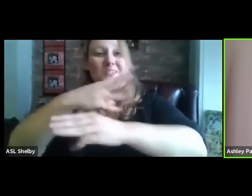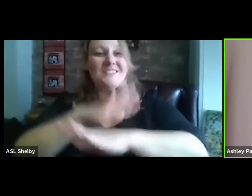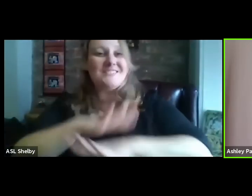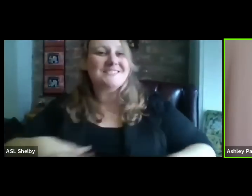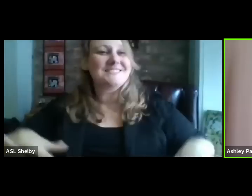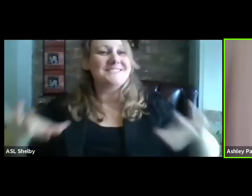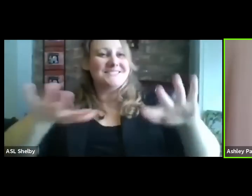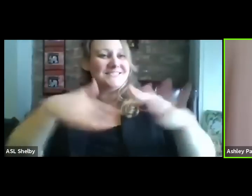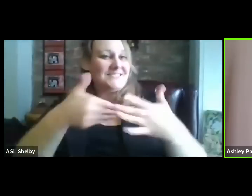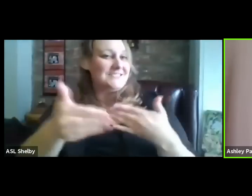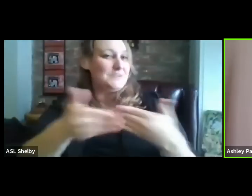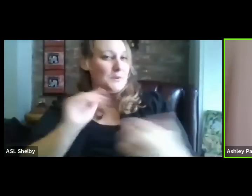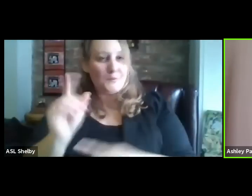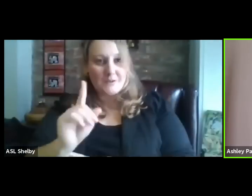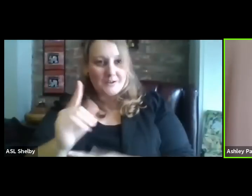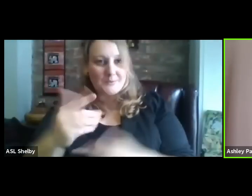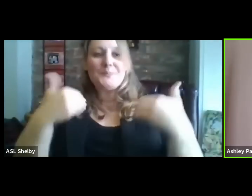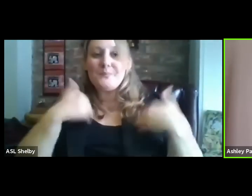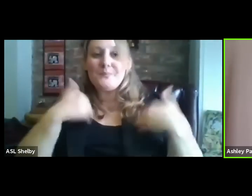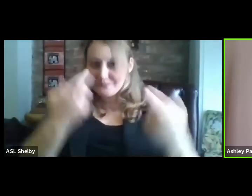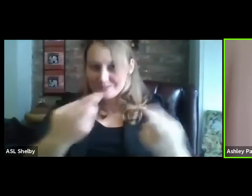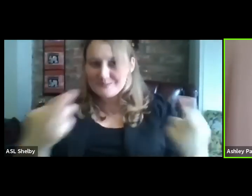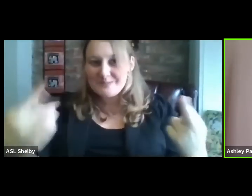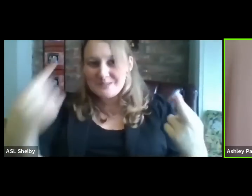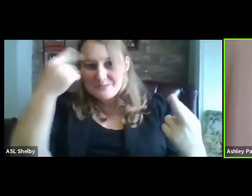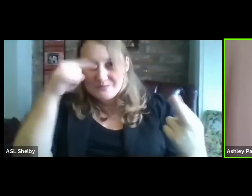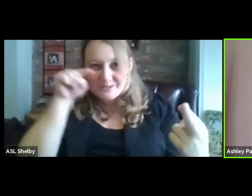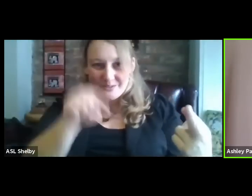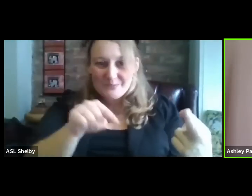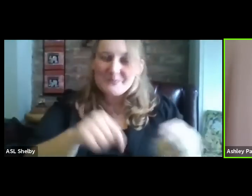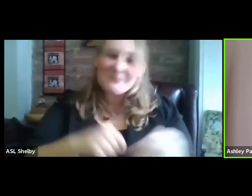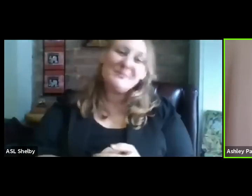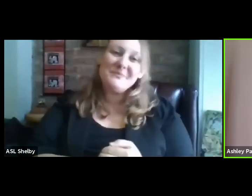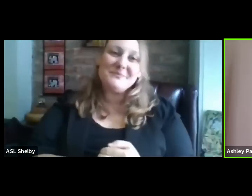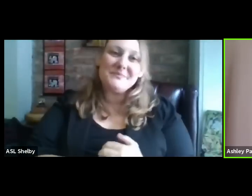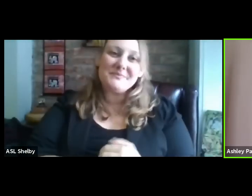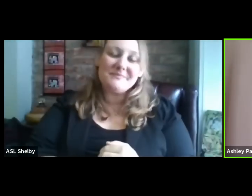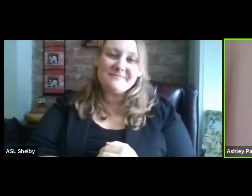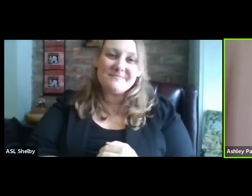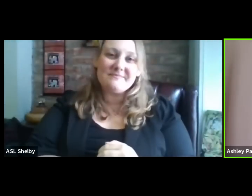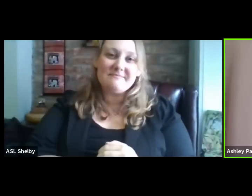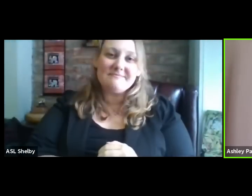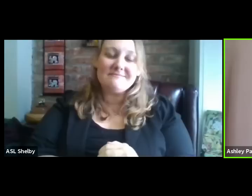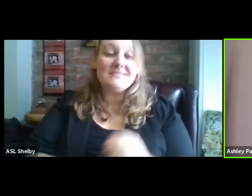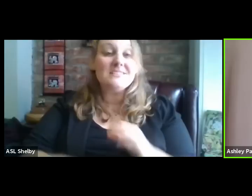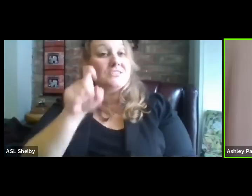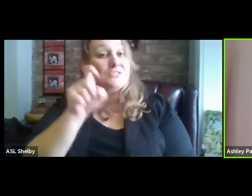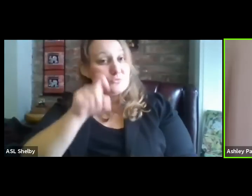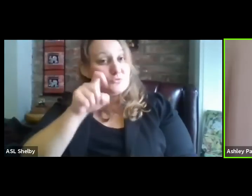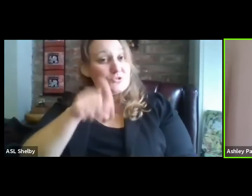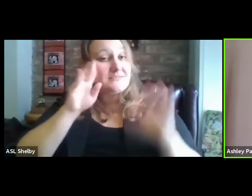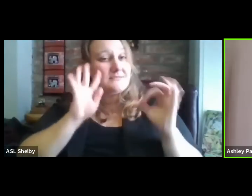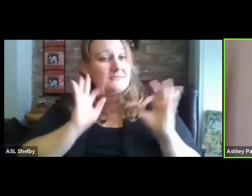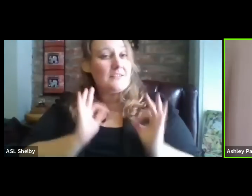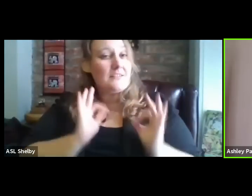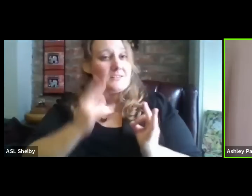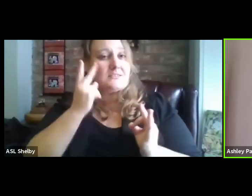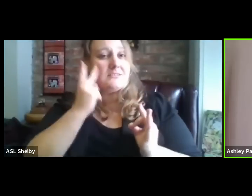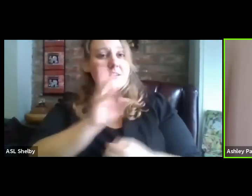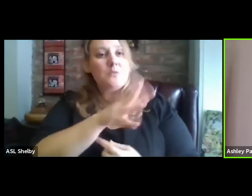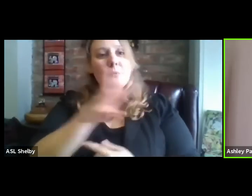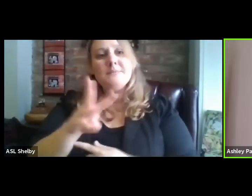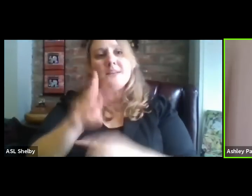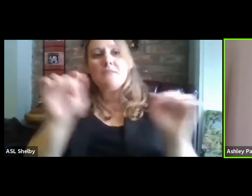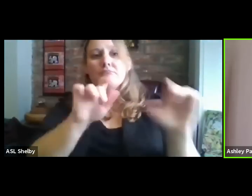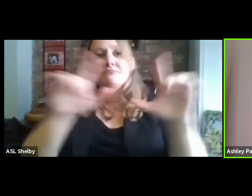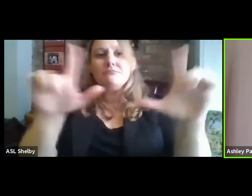you haven't gotten enough of Horse Day, you should definitely check out the amazing IWD events that are taking place virtually around